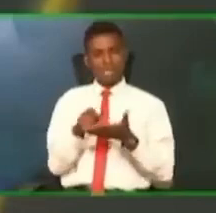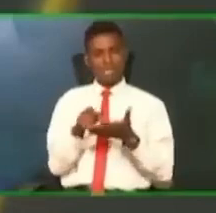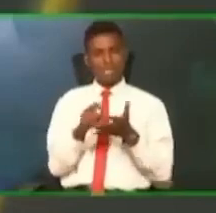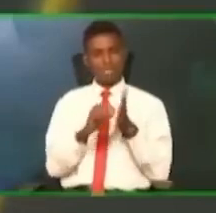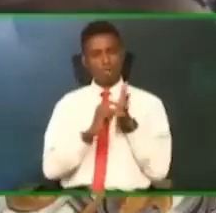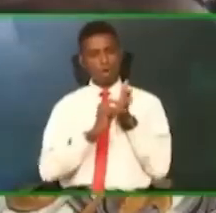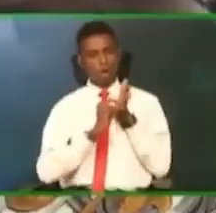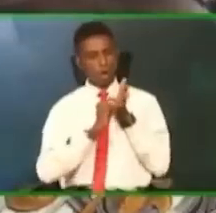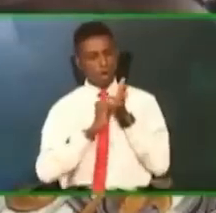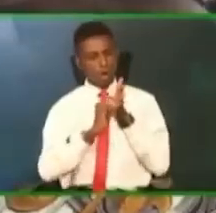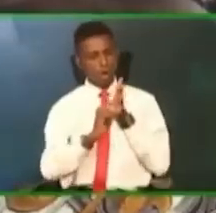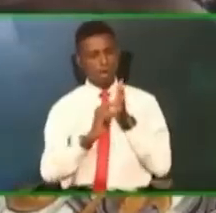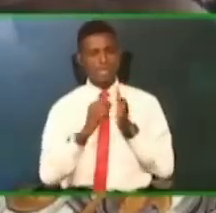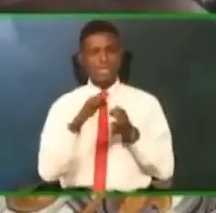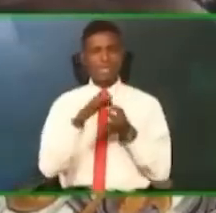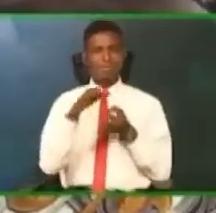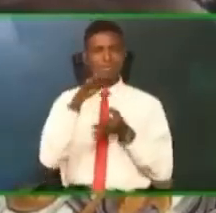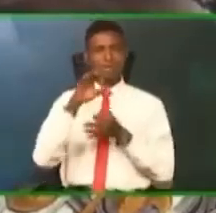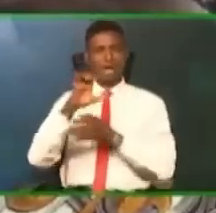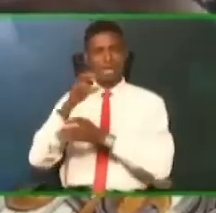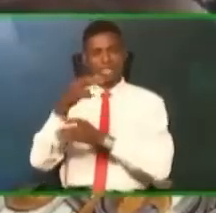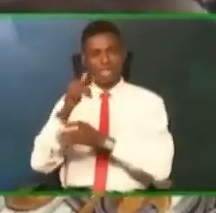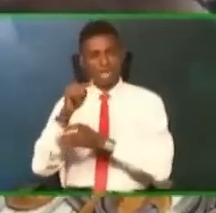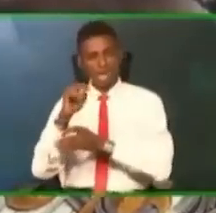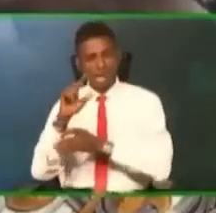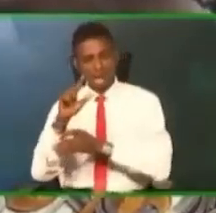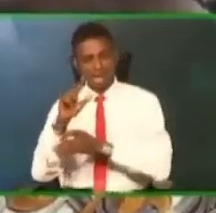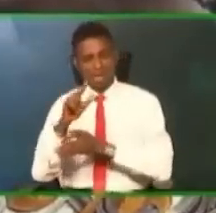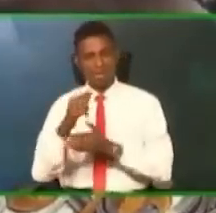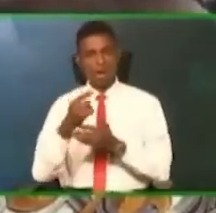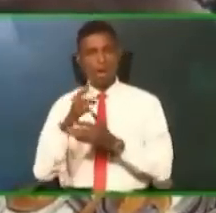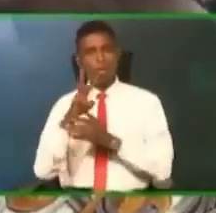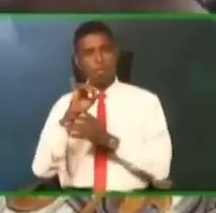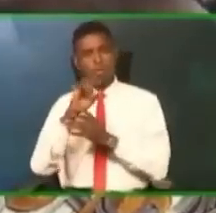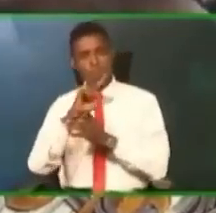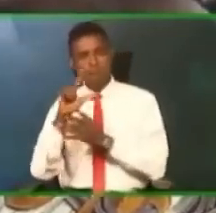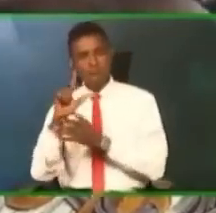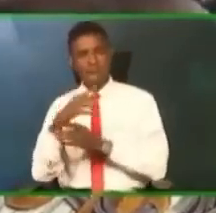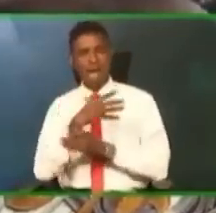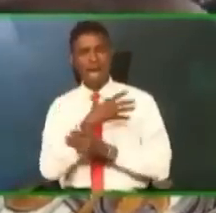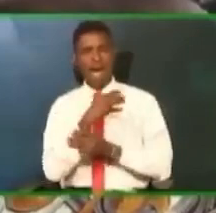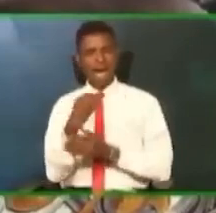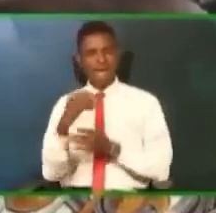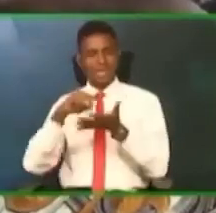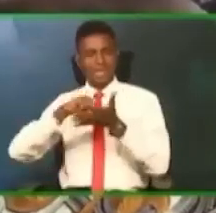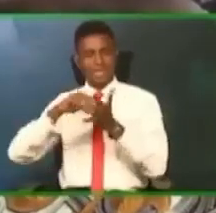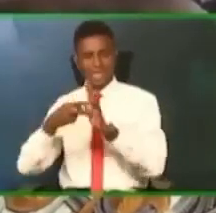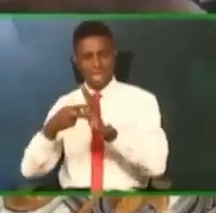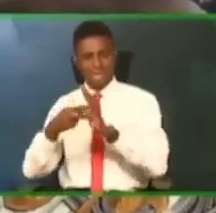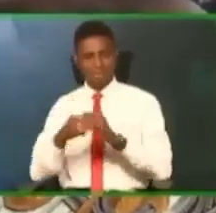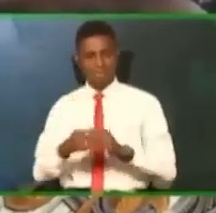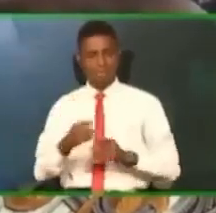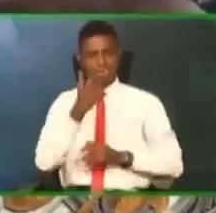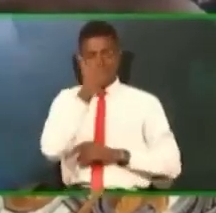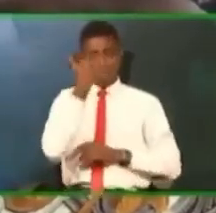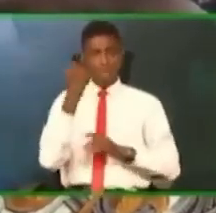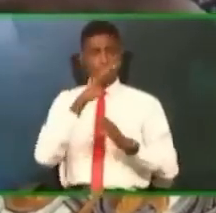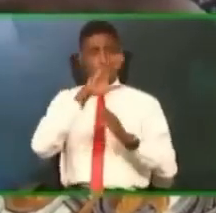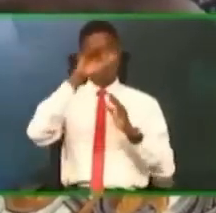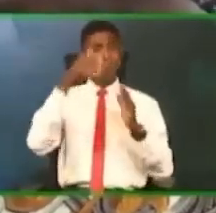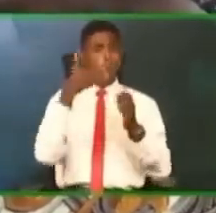spiritual channels, underline the word will and intent. That is very important, because the whole